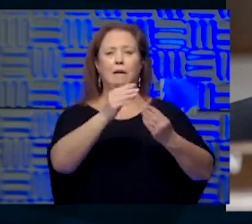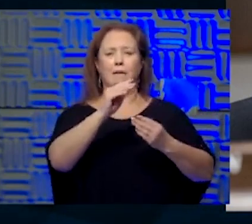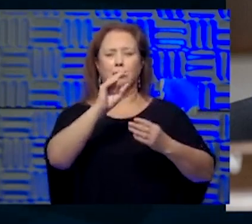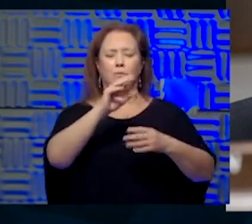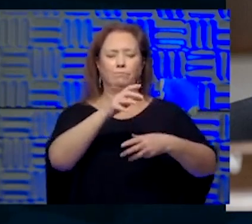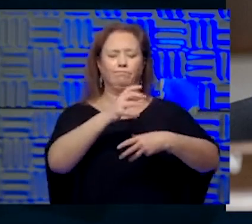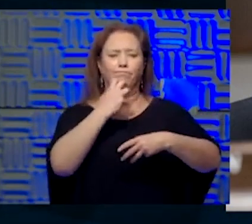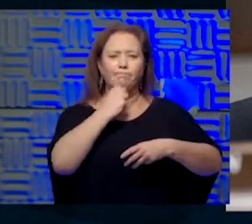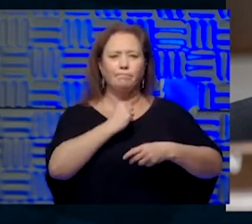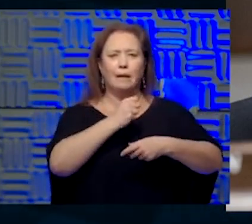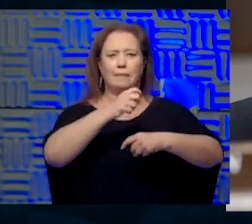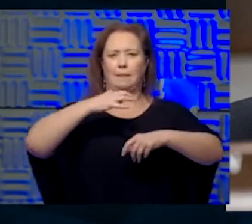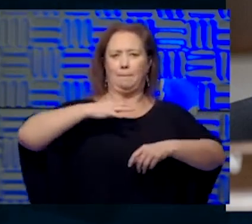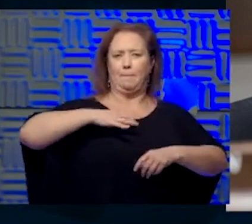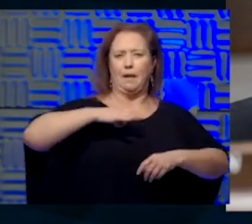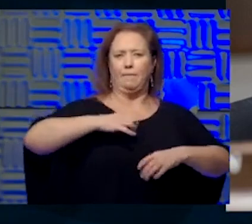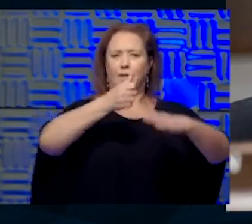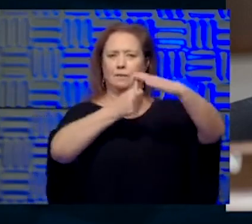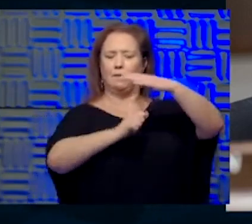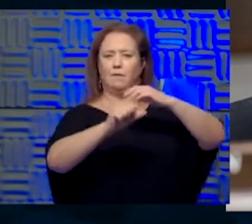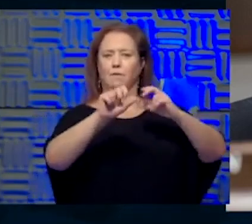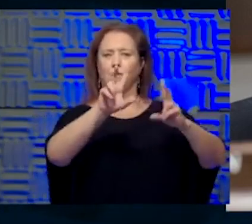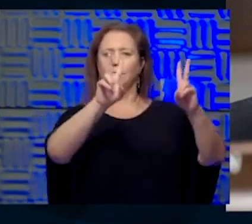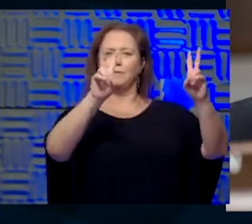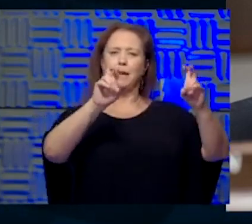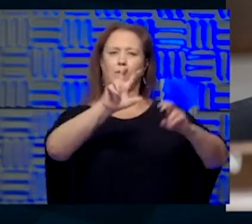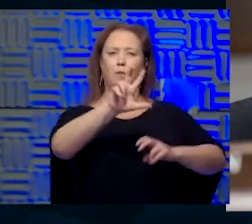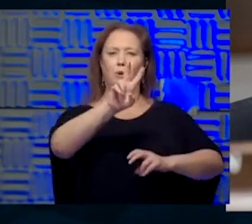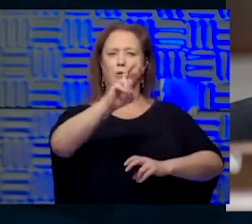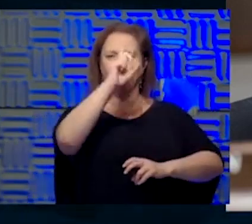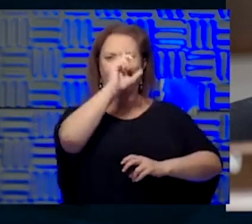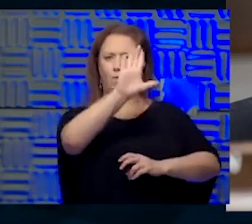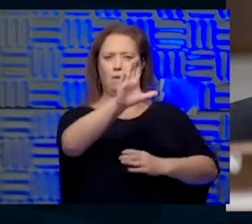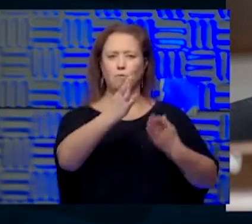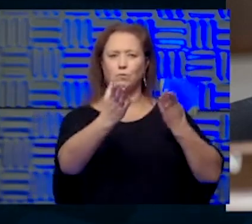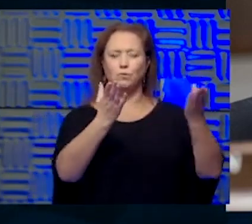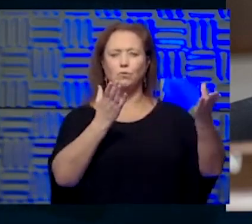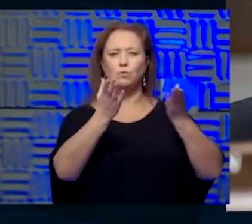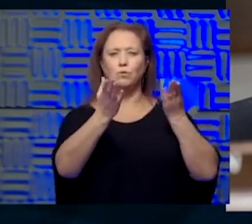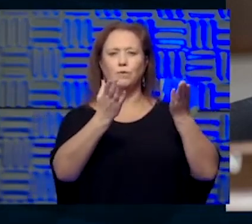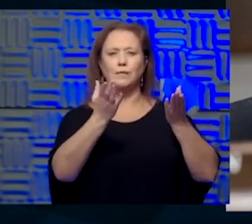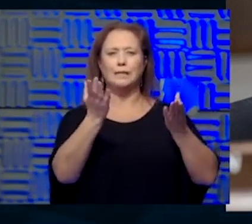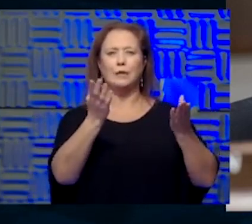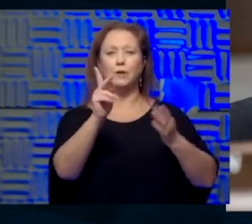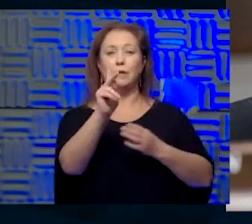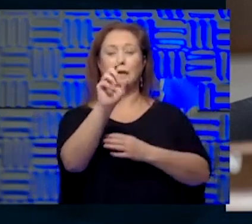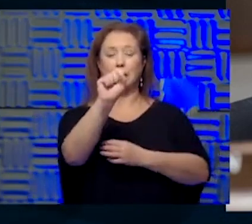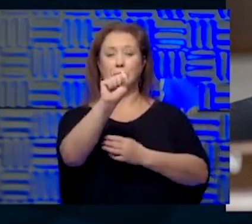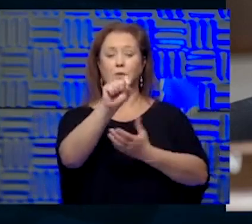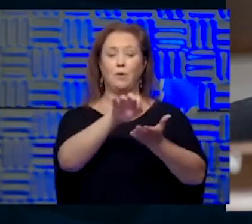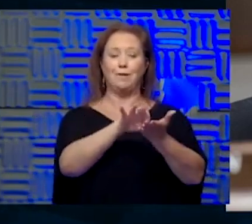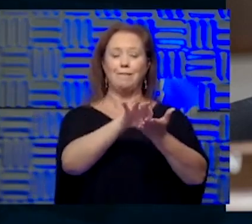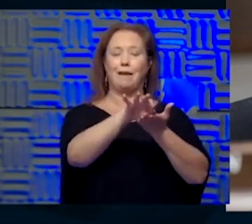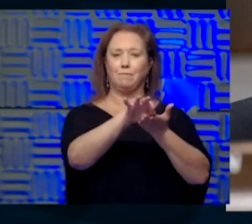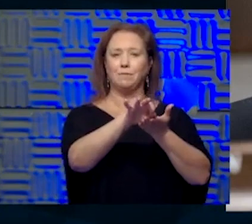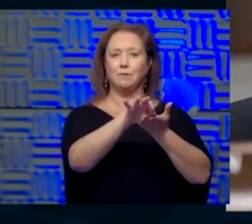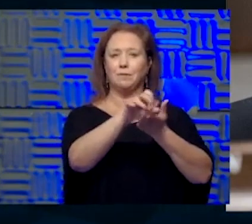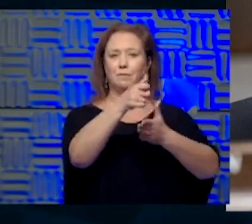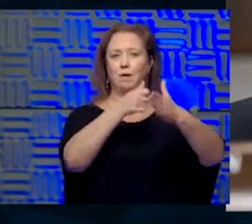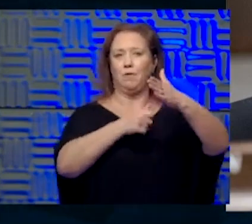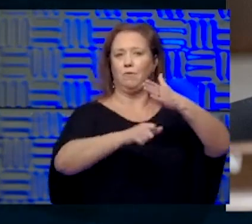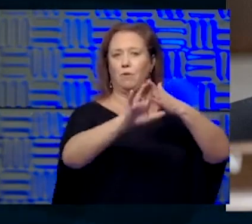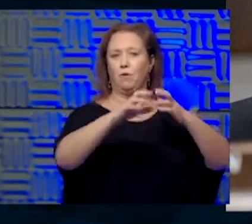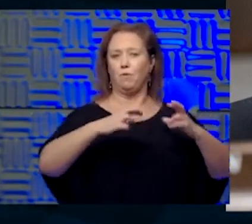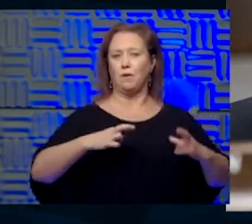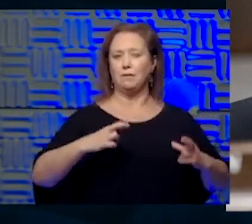the benefits under Title 32 for their service here in Kansas, so that it counts toward their service and retirement